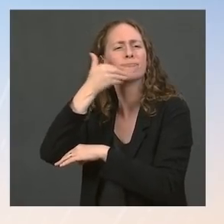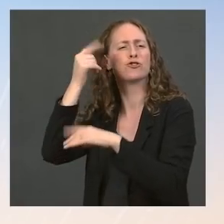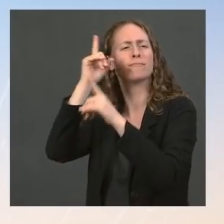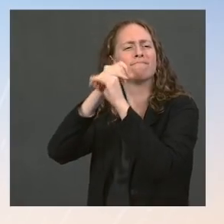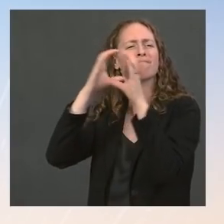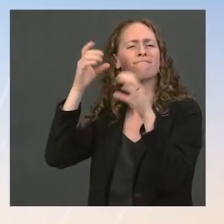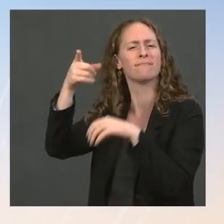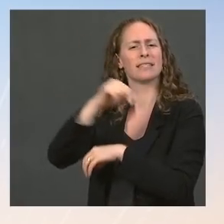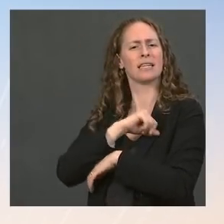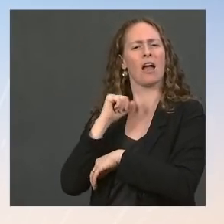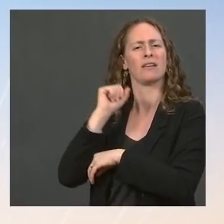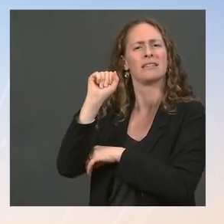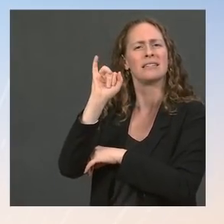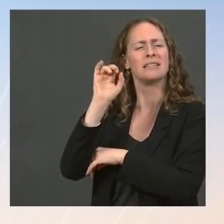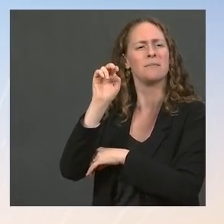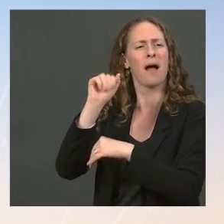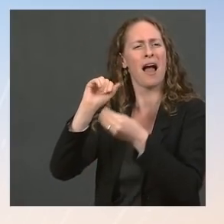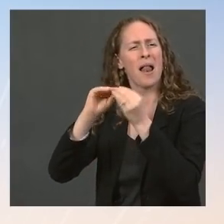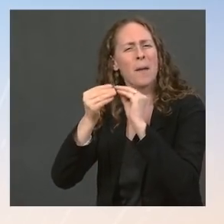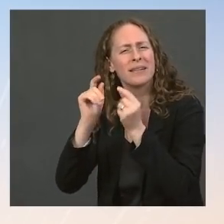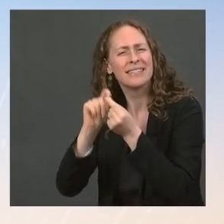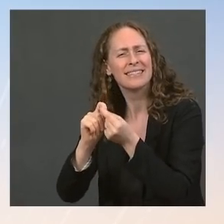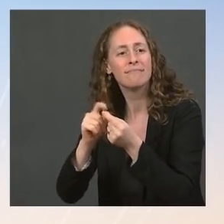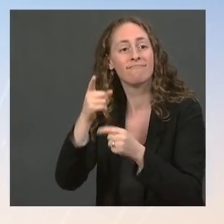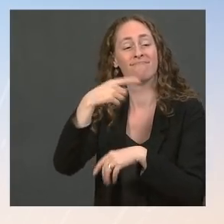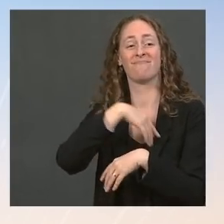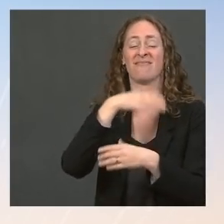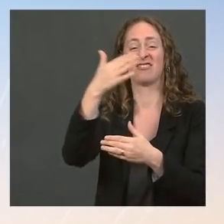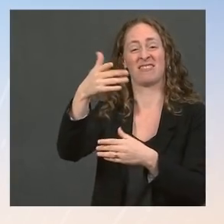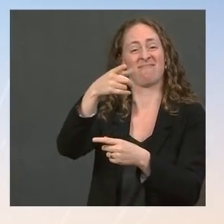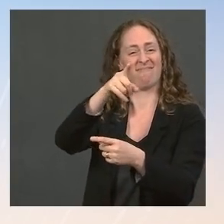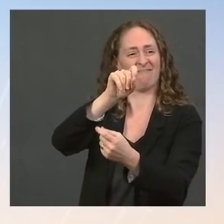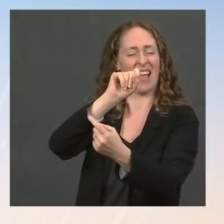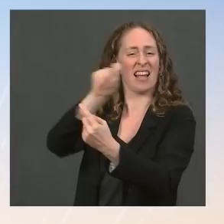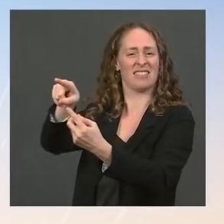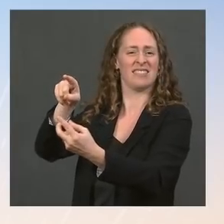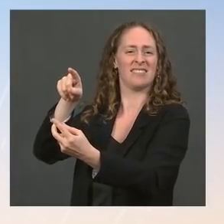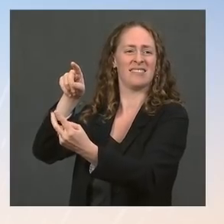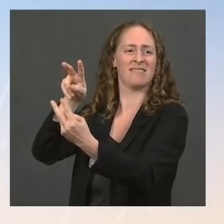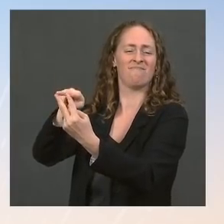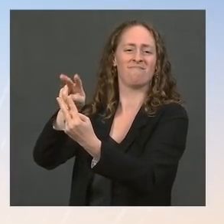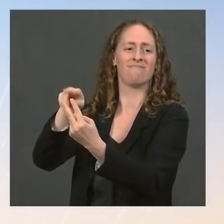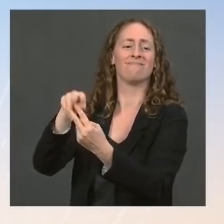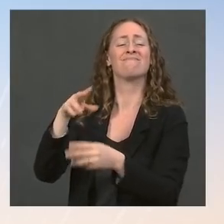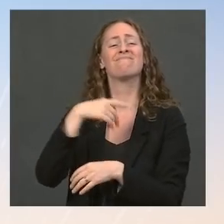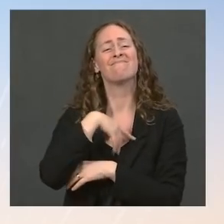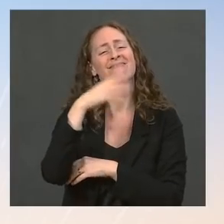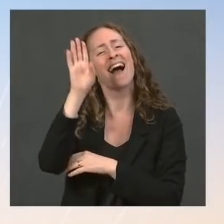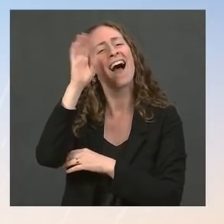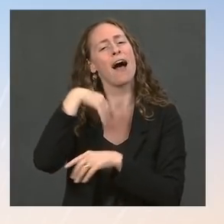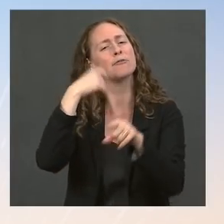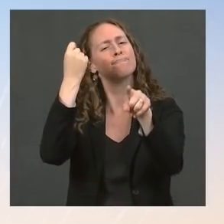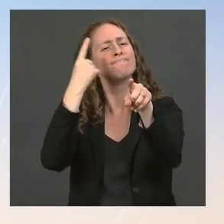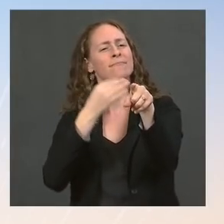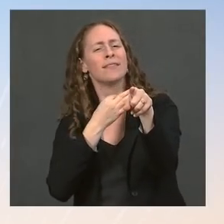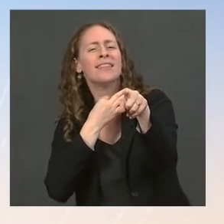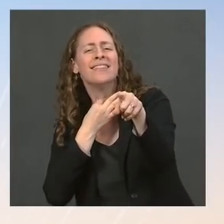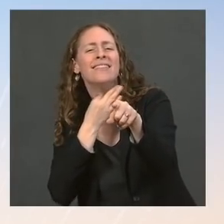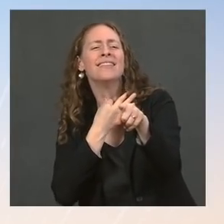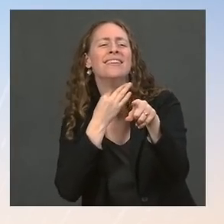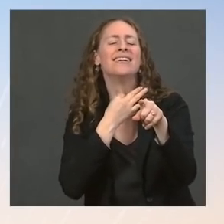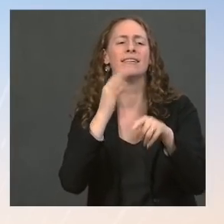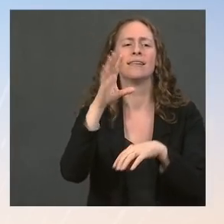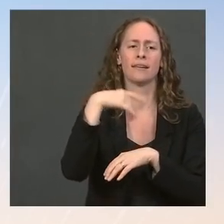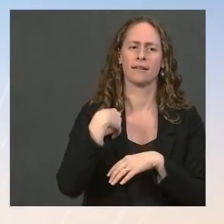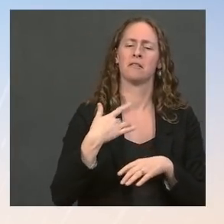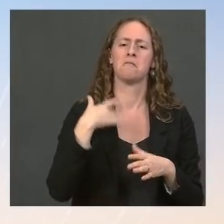would point you again to Senator Sinema and Senator Manchin. I would say, Steve, I certainly understand your question. We knew that it would be a compromise, and that's